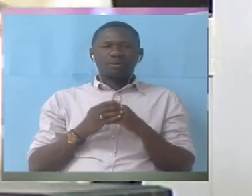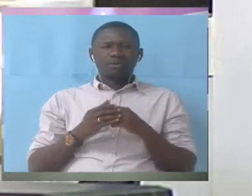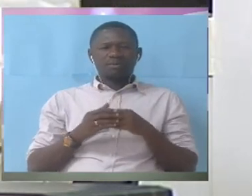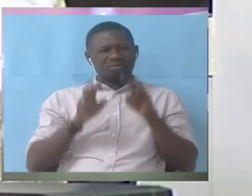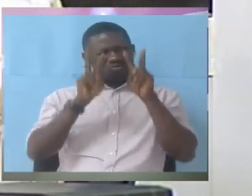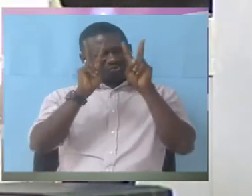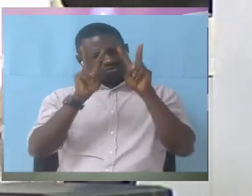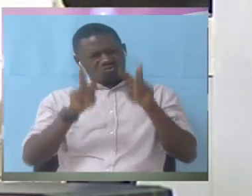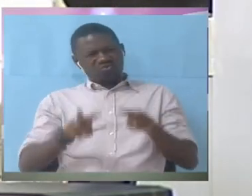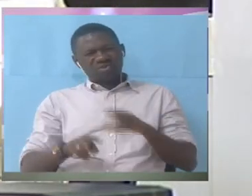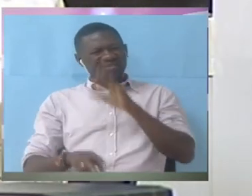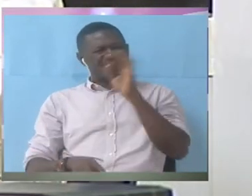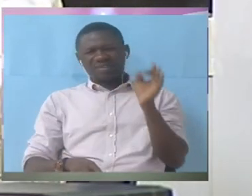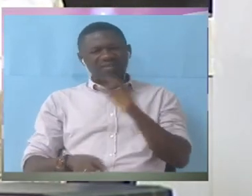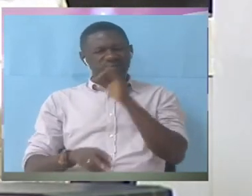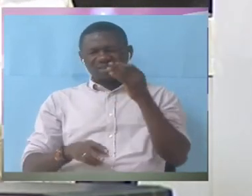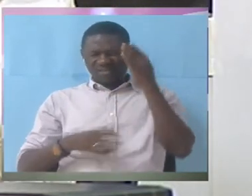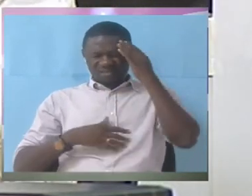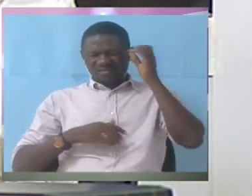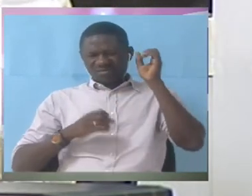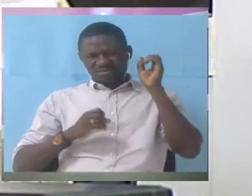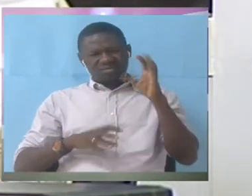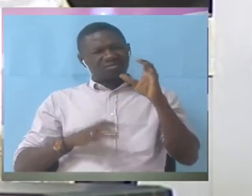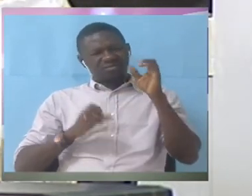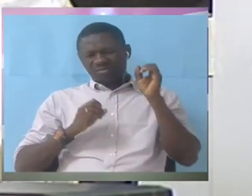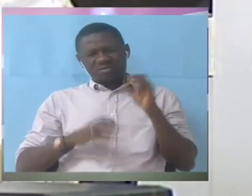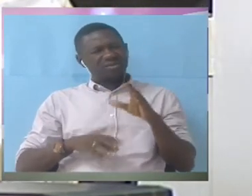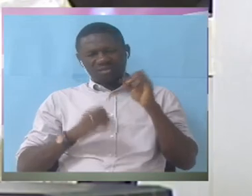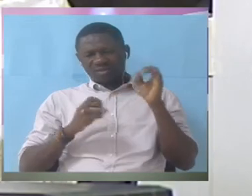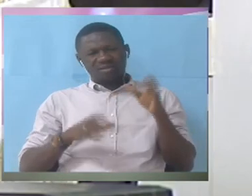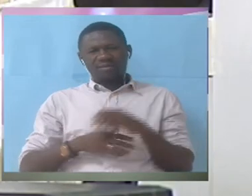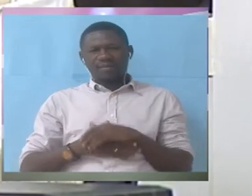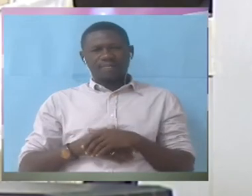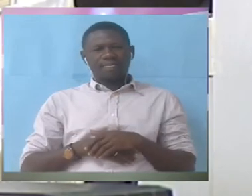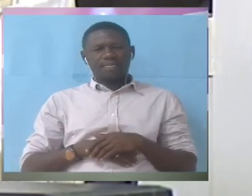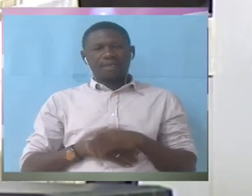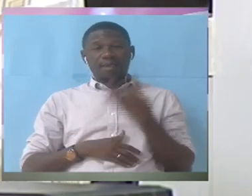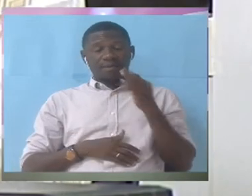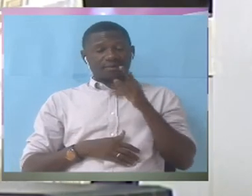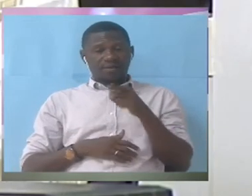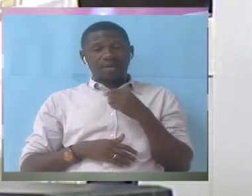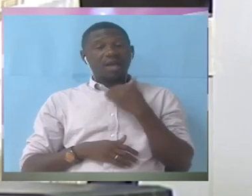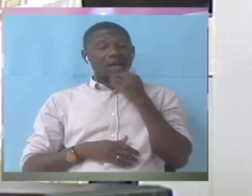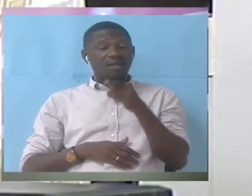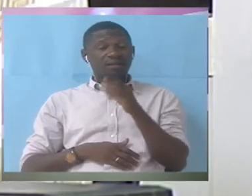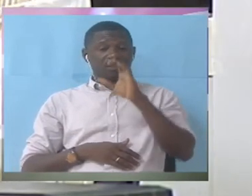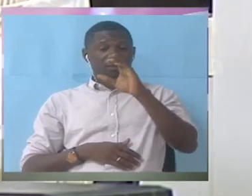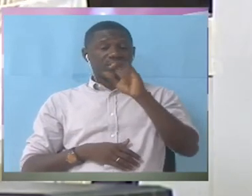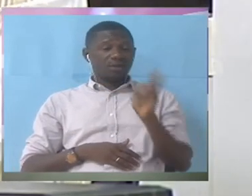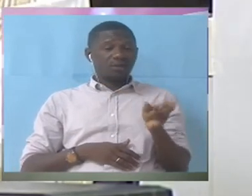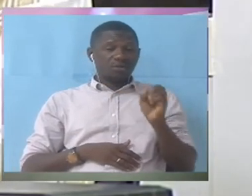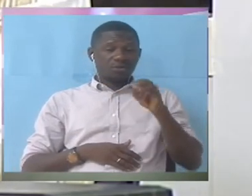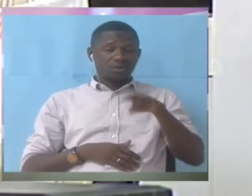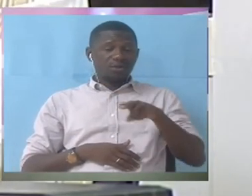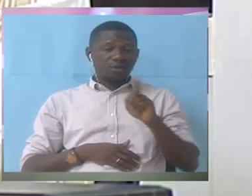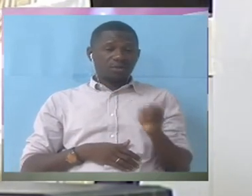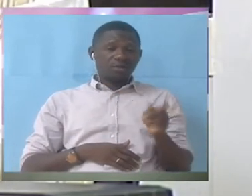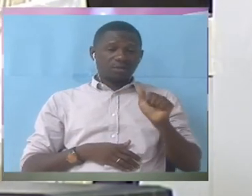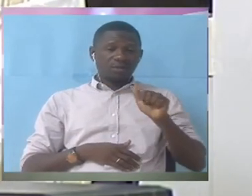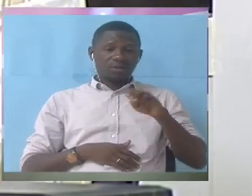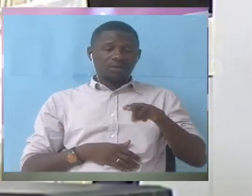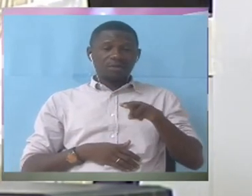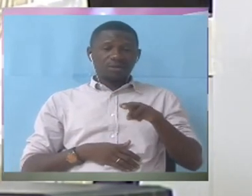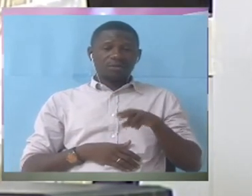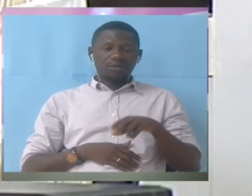very sick. Koku gis xamne febar na torop. In fact, if you ask Chongan, I told him, "Why do you want me to look at a dying